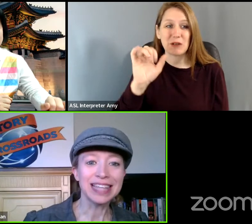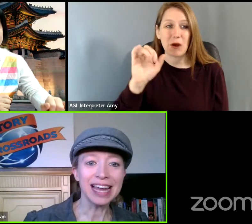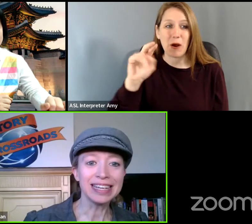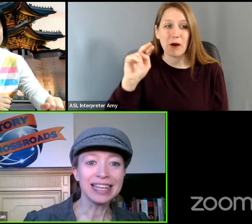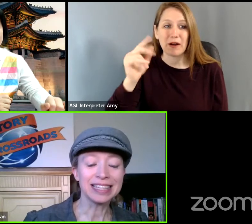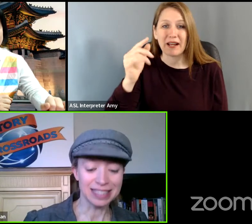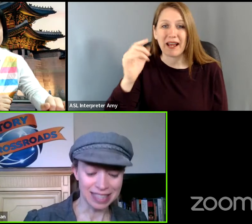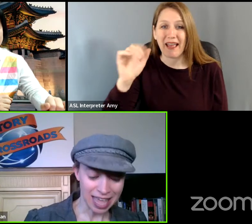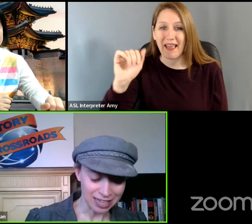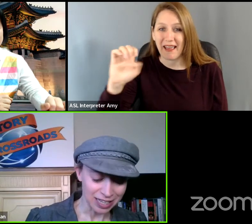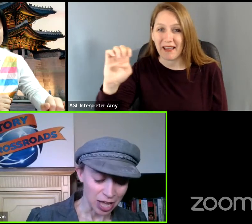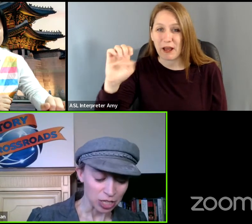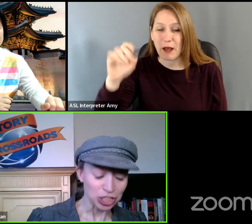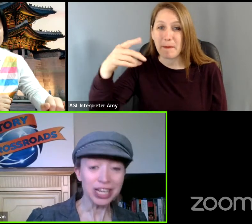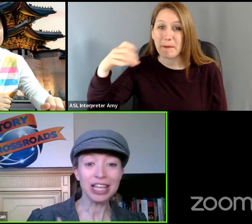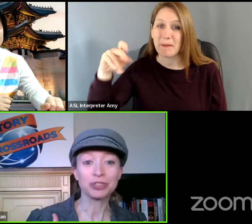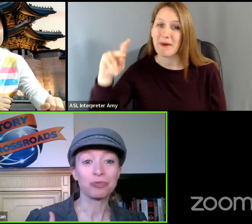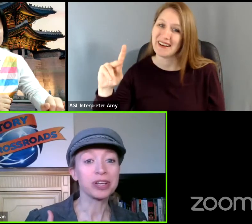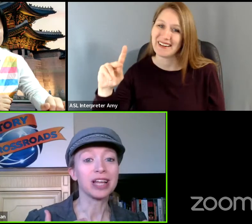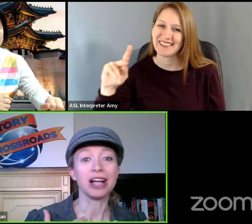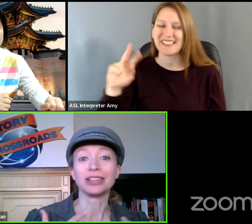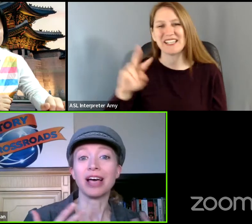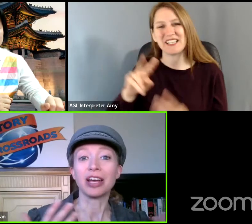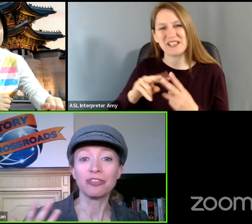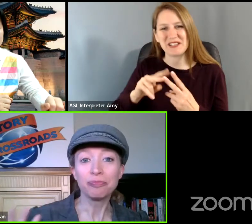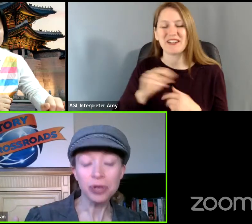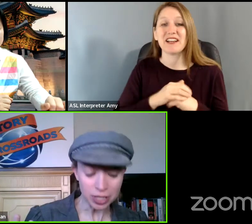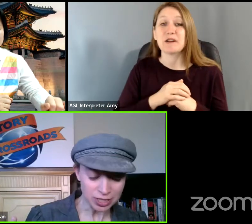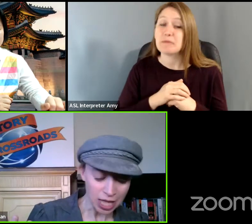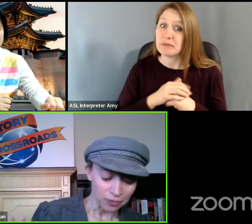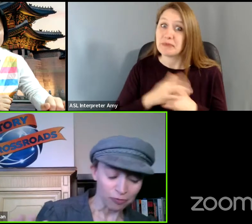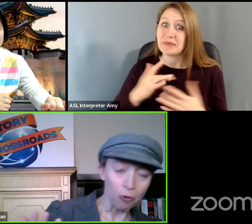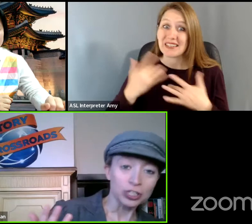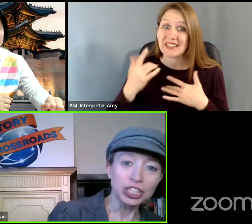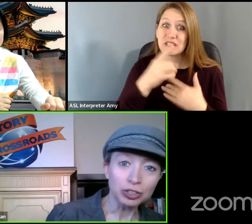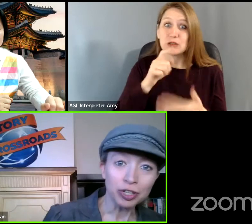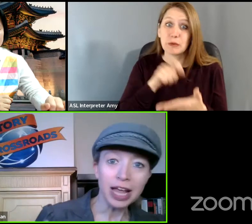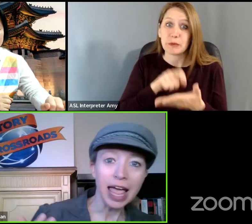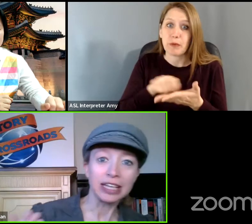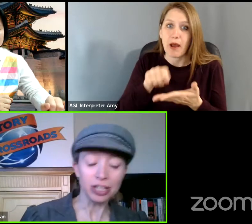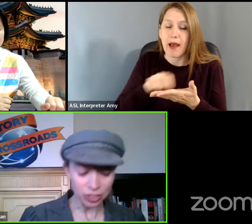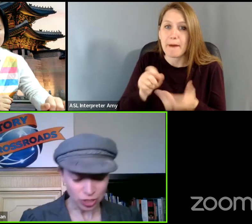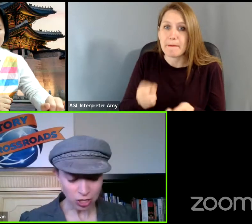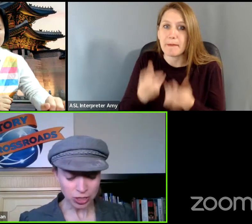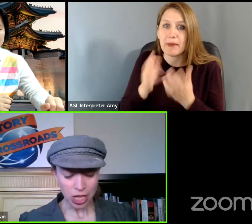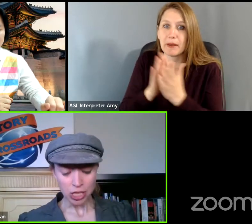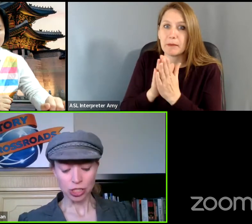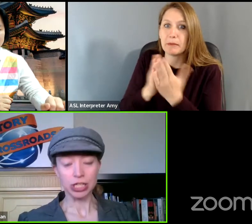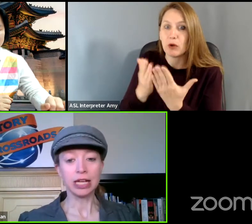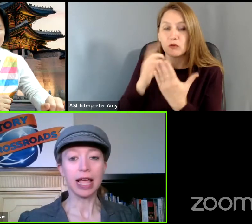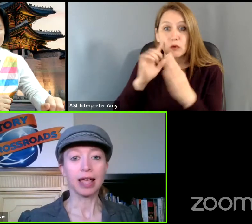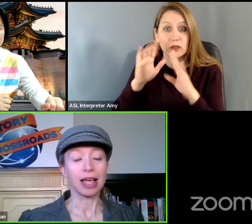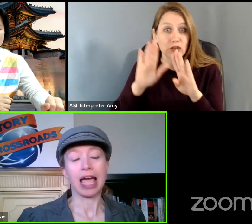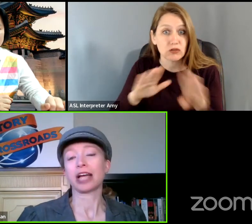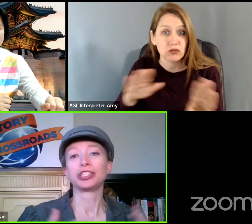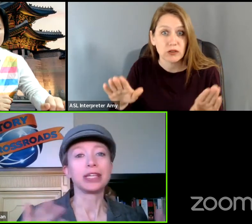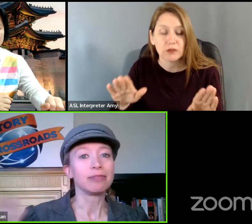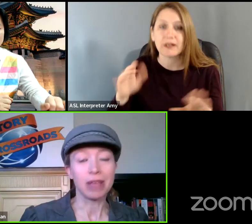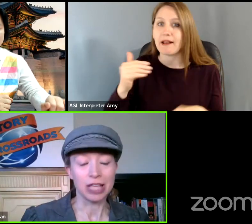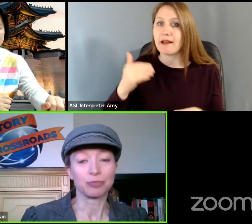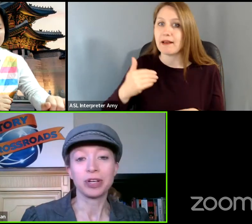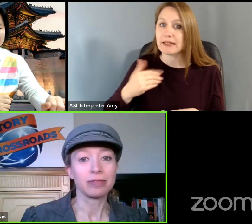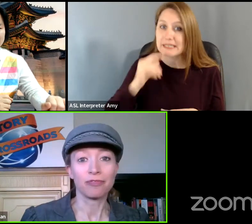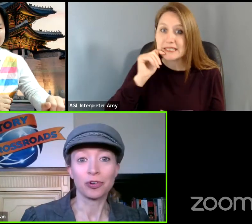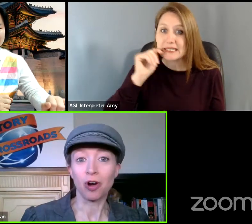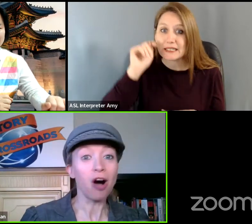what's exciting is that she has written a lot of books for children and young adult. She